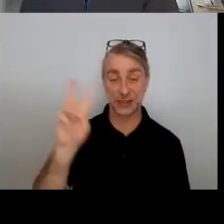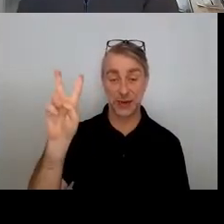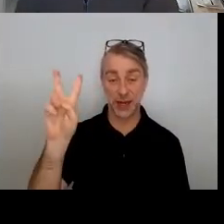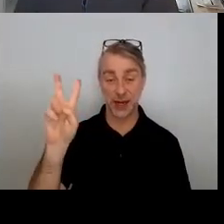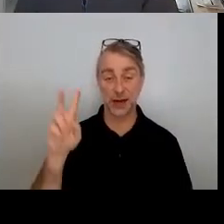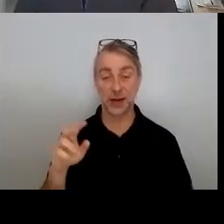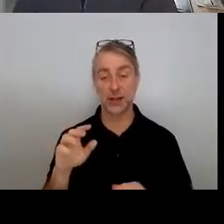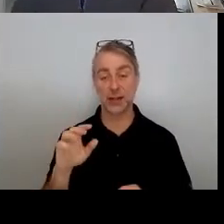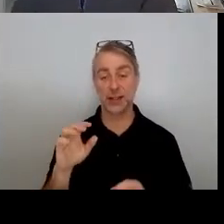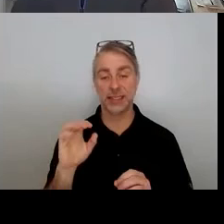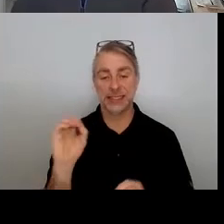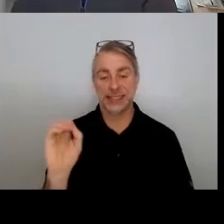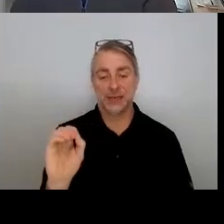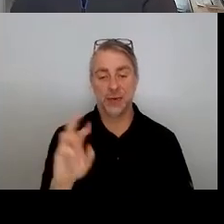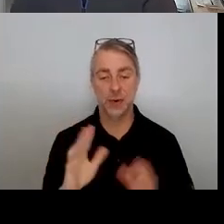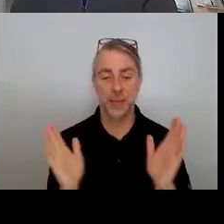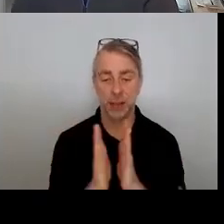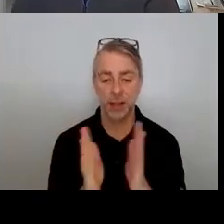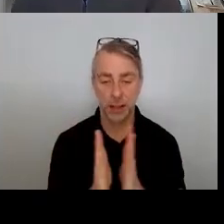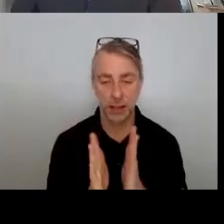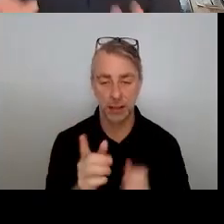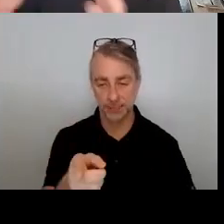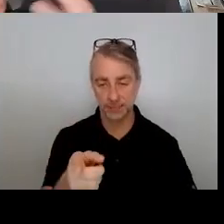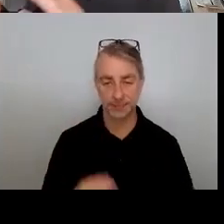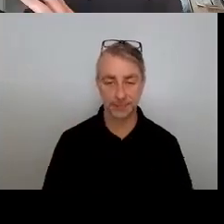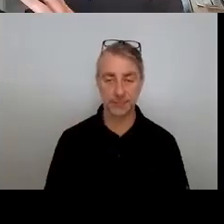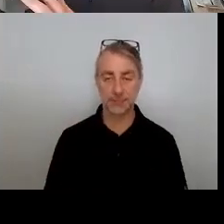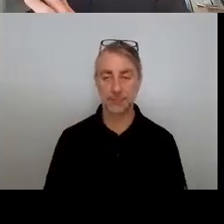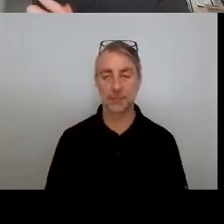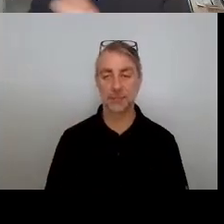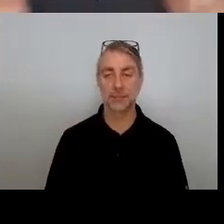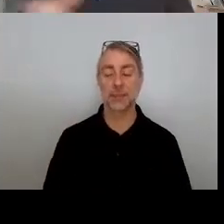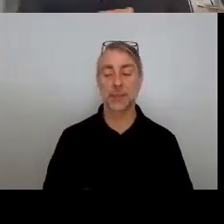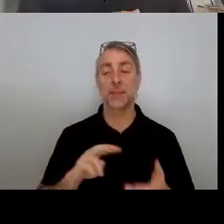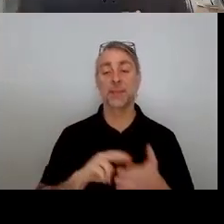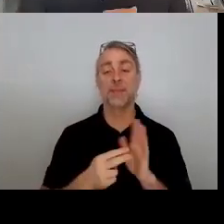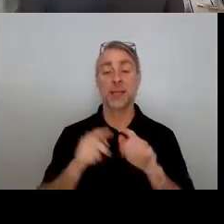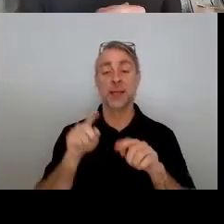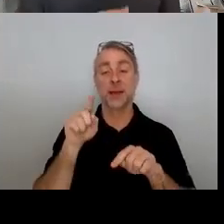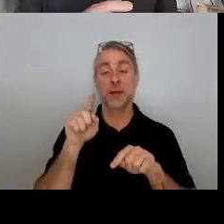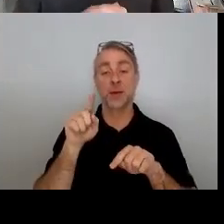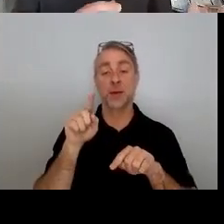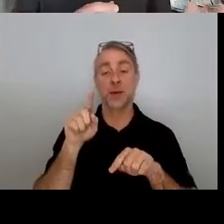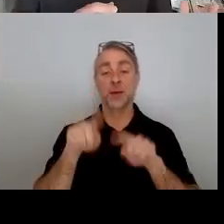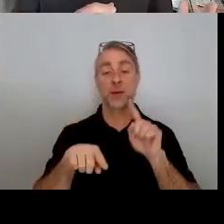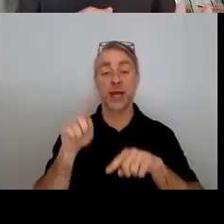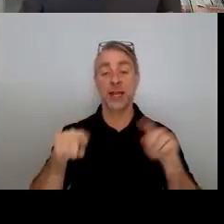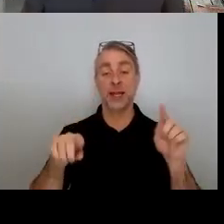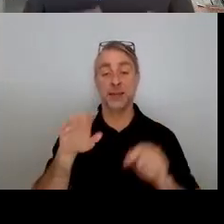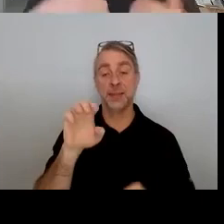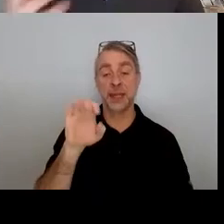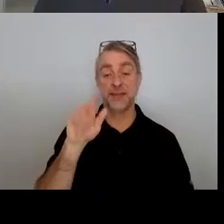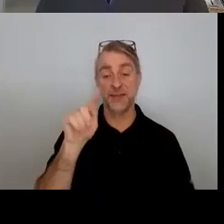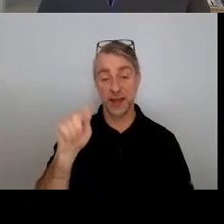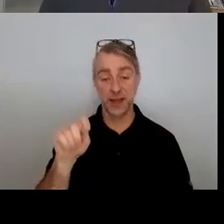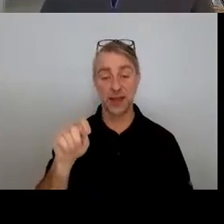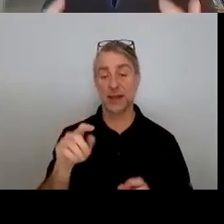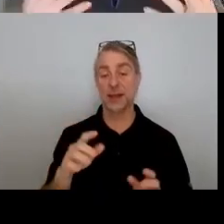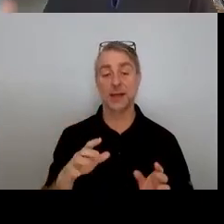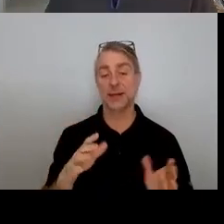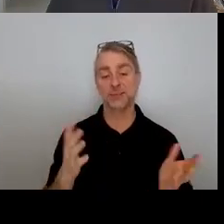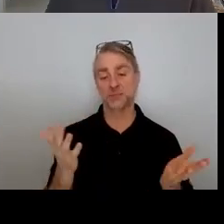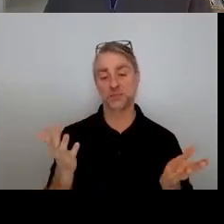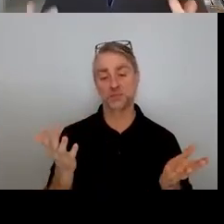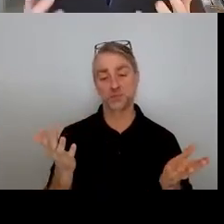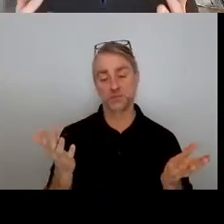zero. In that case, the random effects model converges on the fixed effects model, right? And each study is going